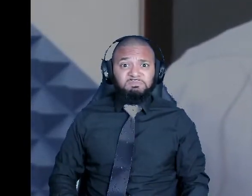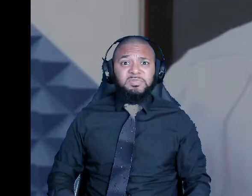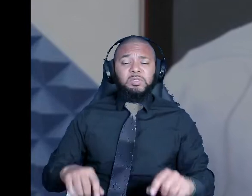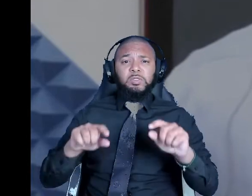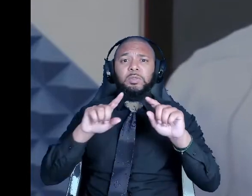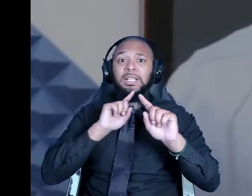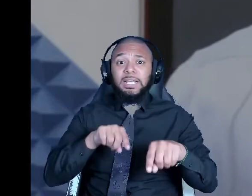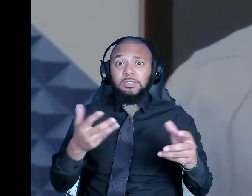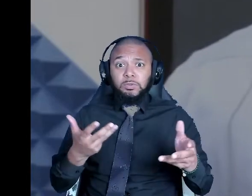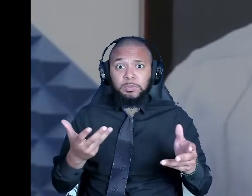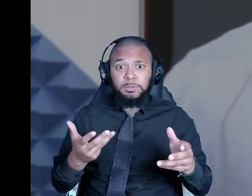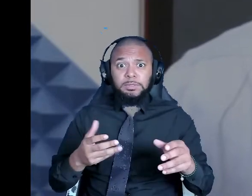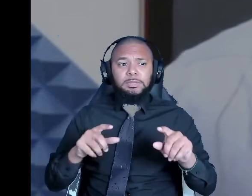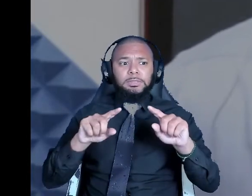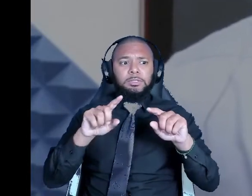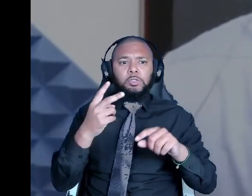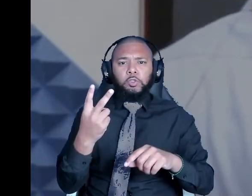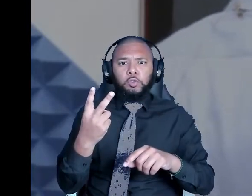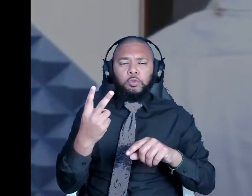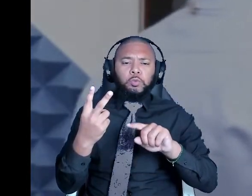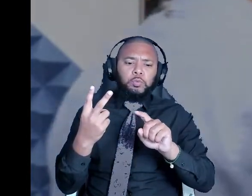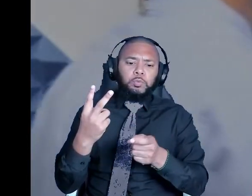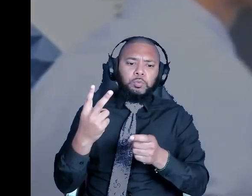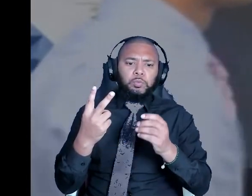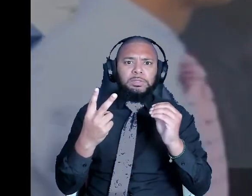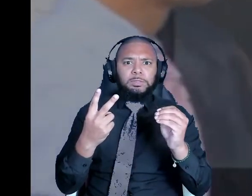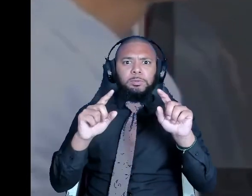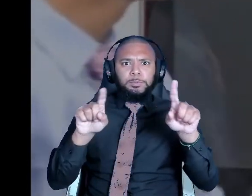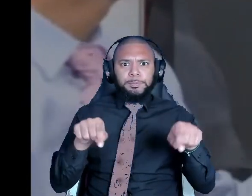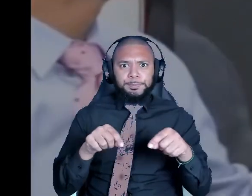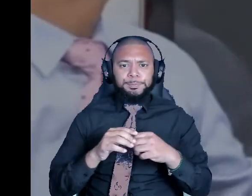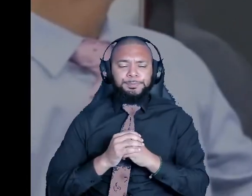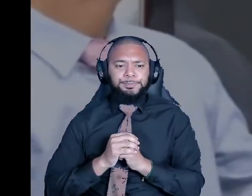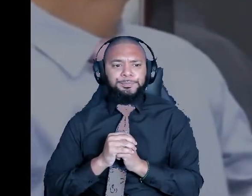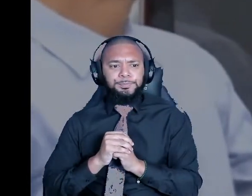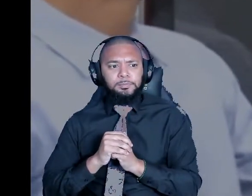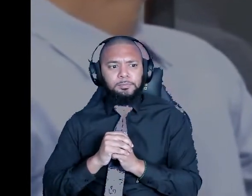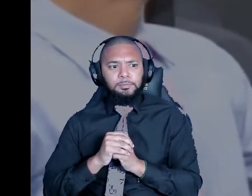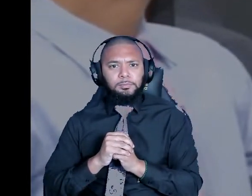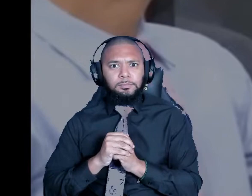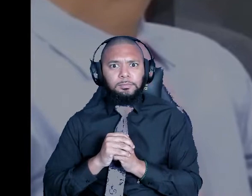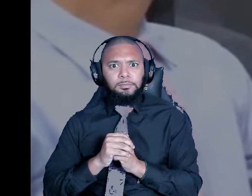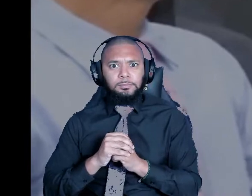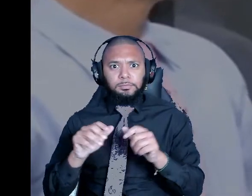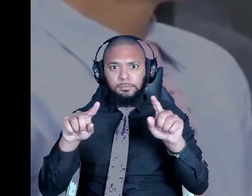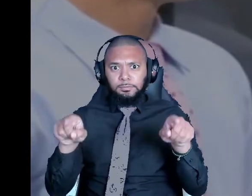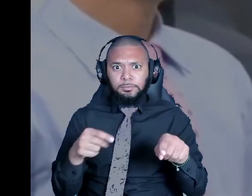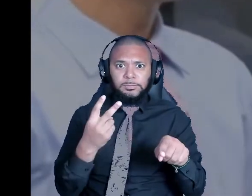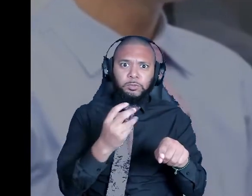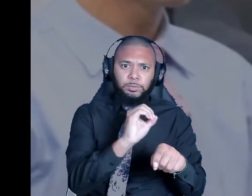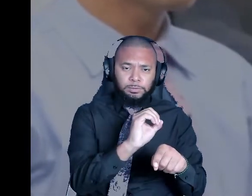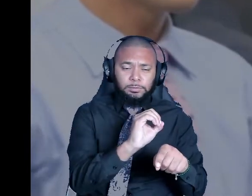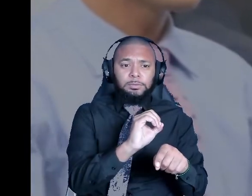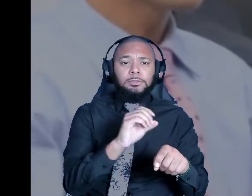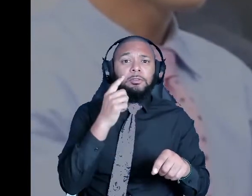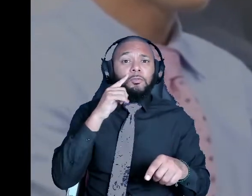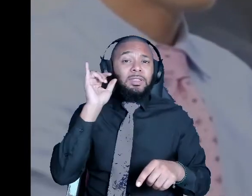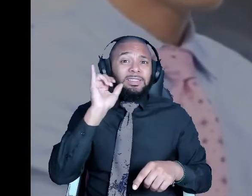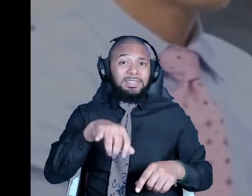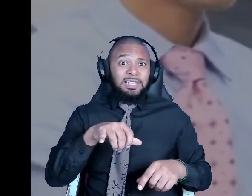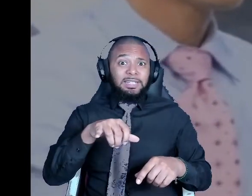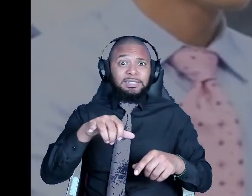2, 0 for this system of linear